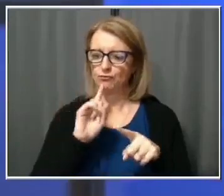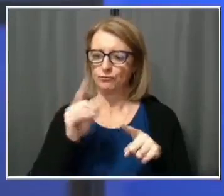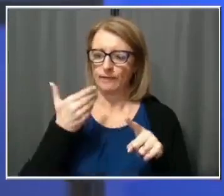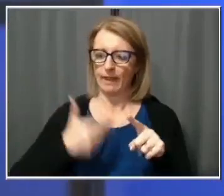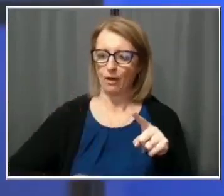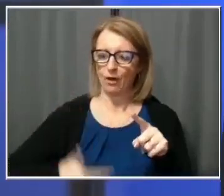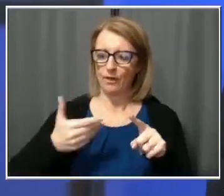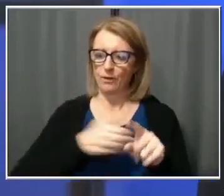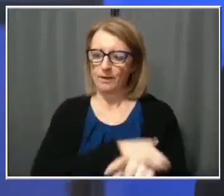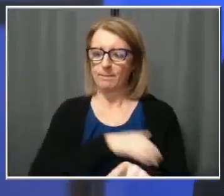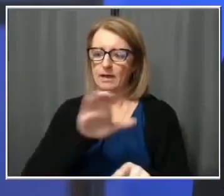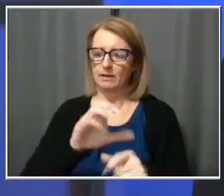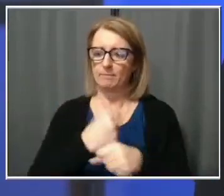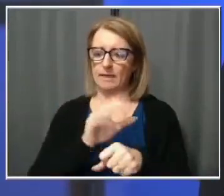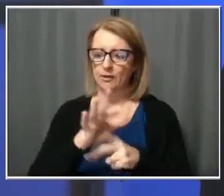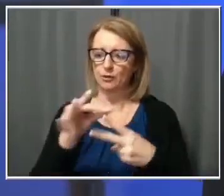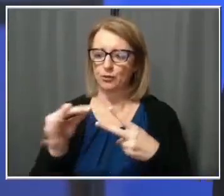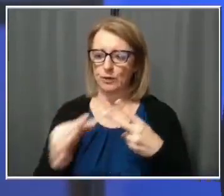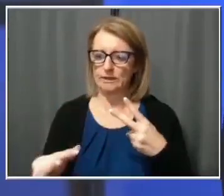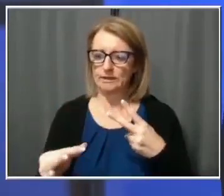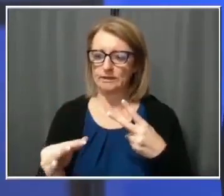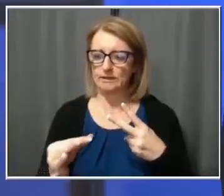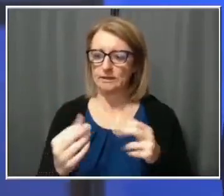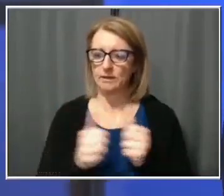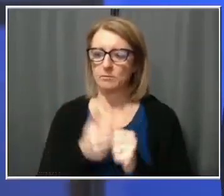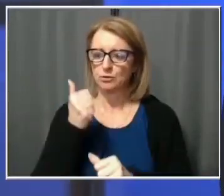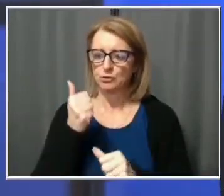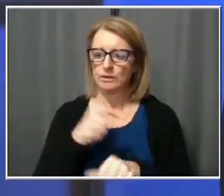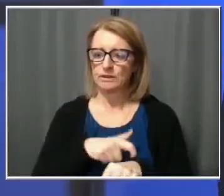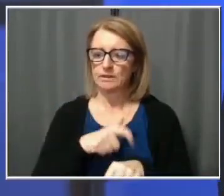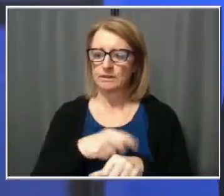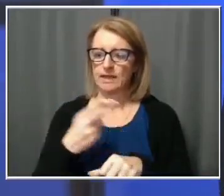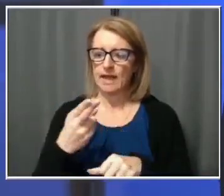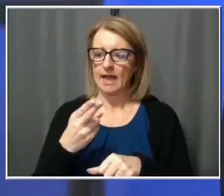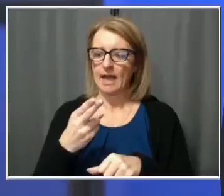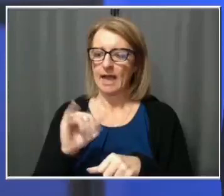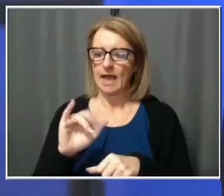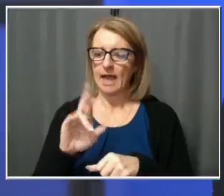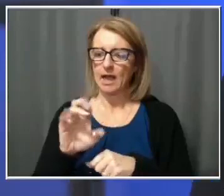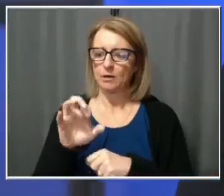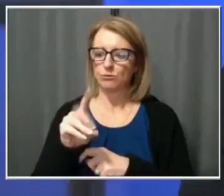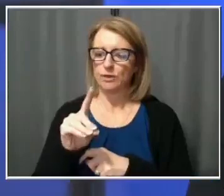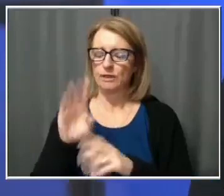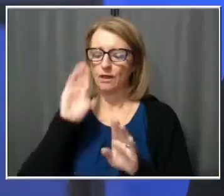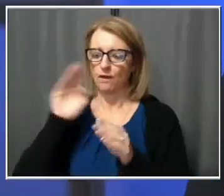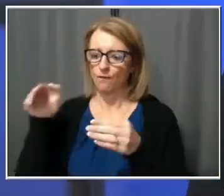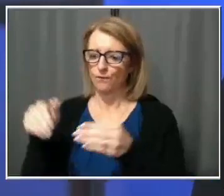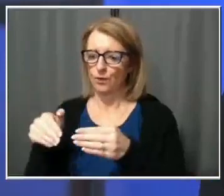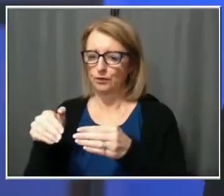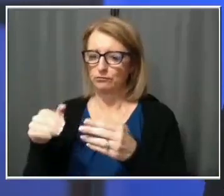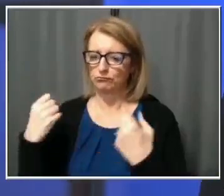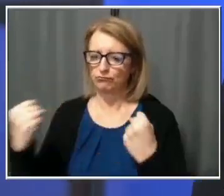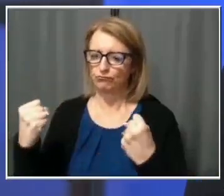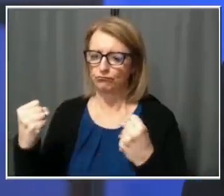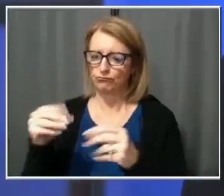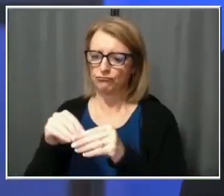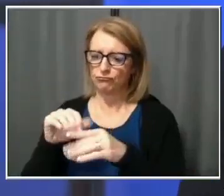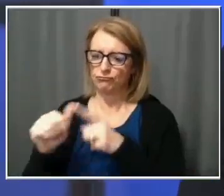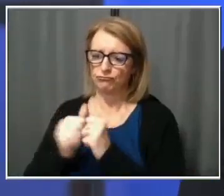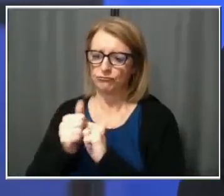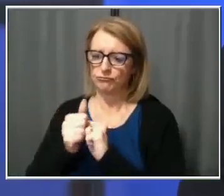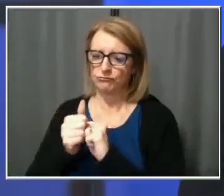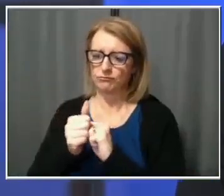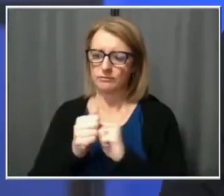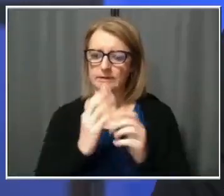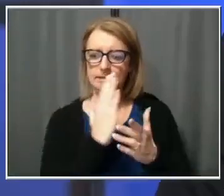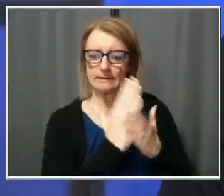to make their own choices. And so I would say a majority have kind of a hybrid. I want to focus on the being strong in my sport and less on appearance, but there are moments